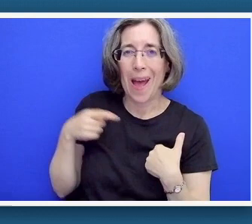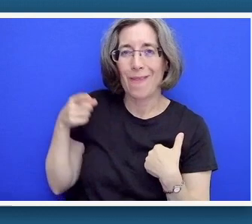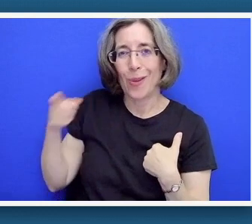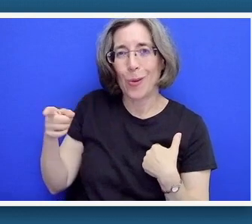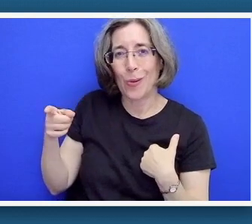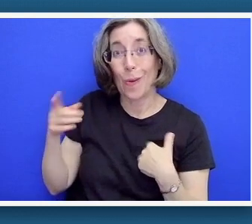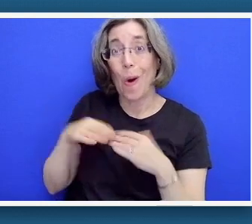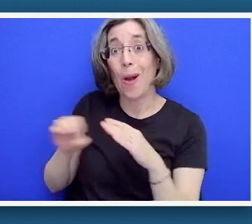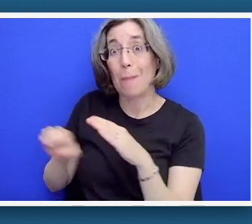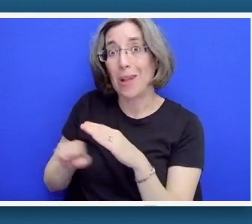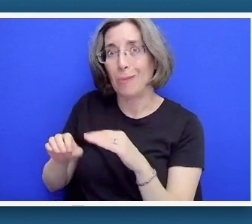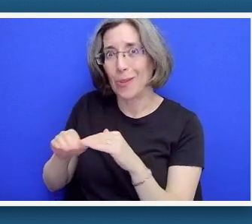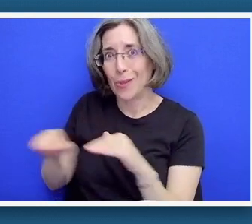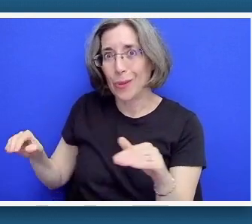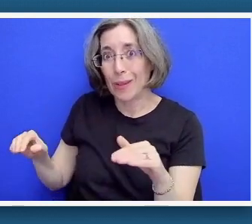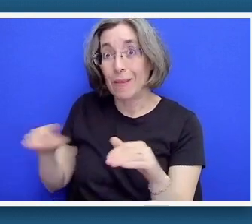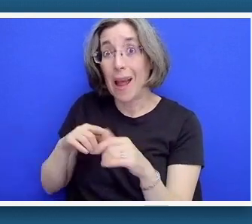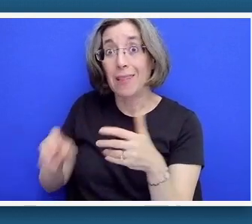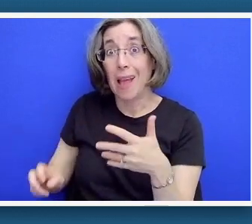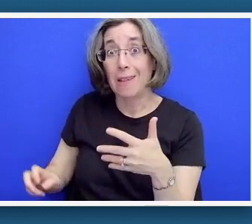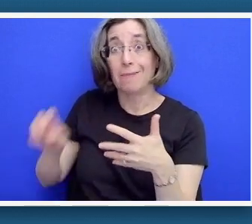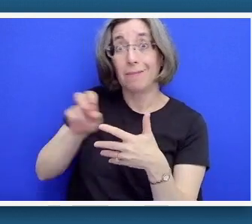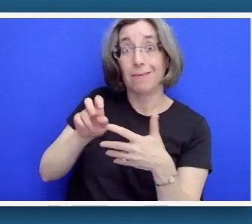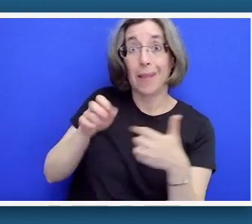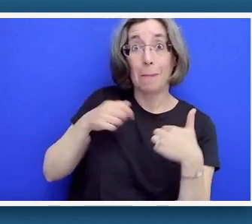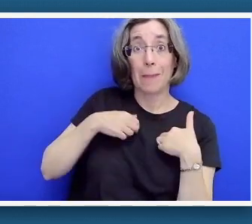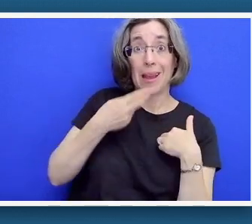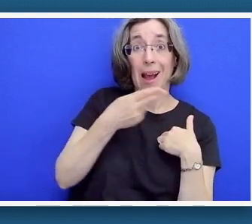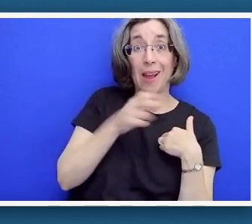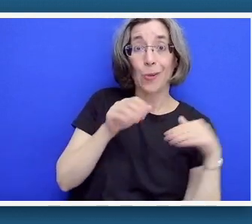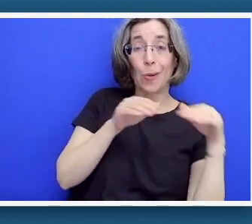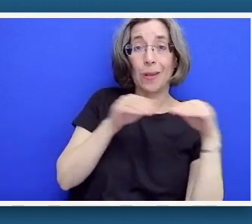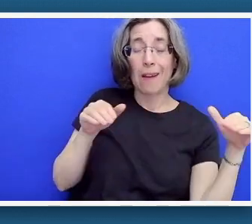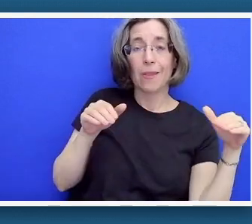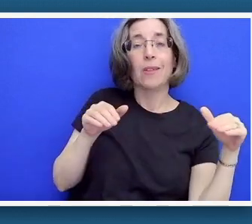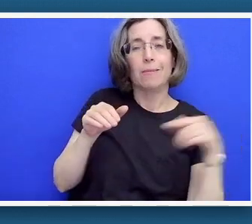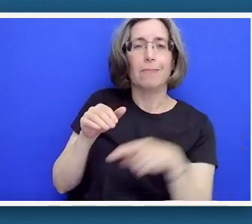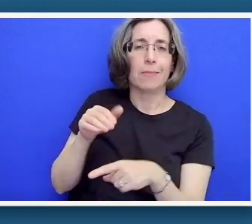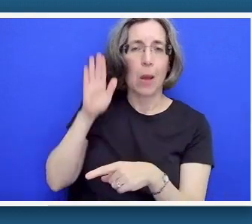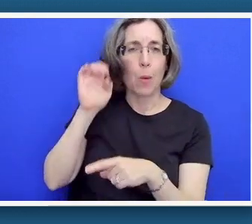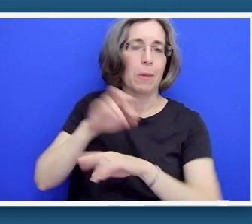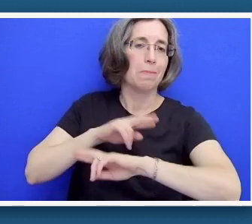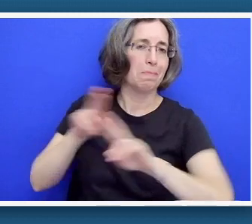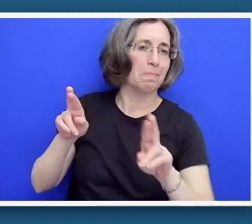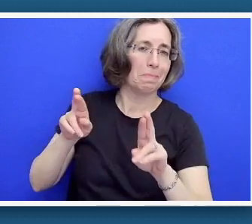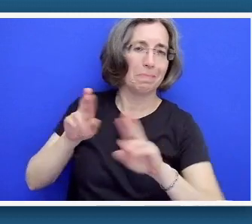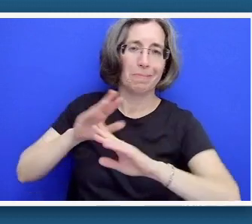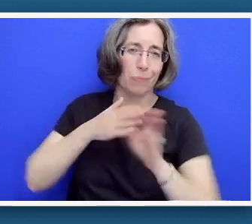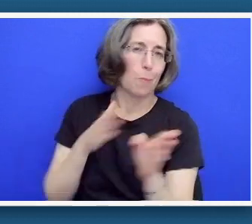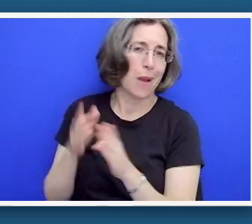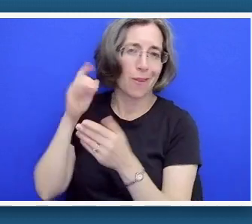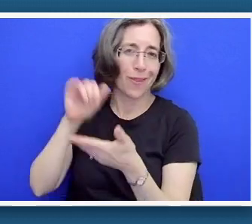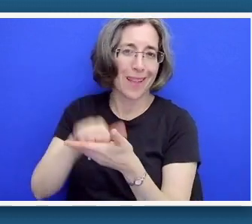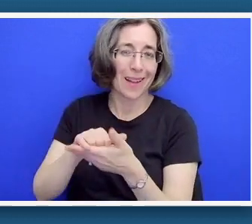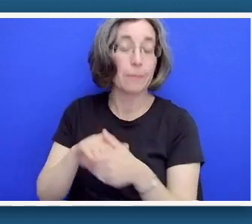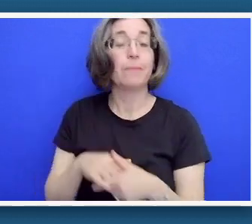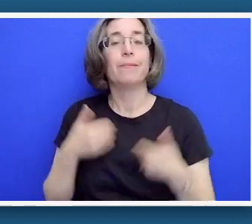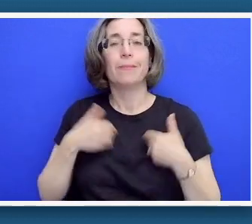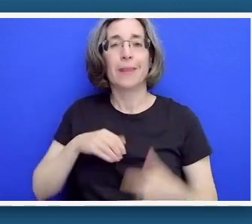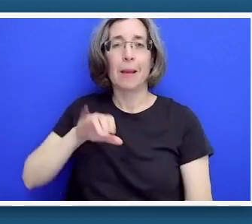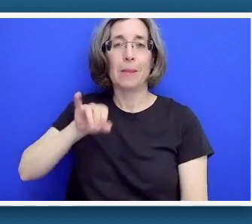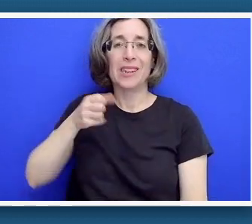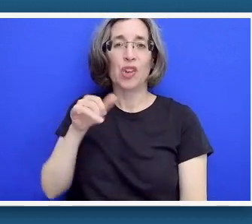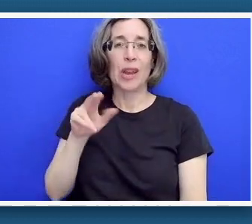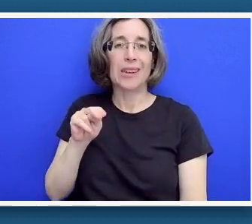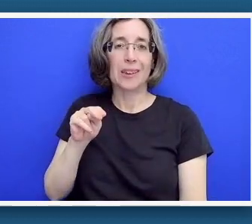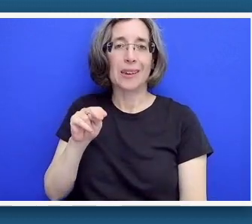level. And then when they come up to me in the high school, they're going to be even better for it. My name is Jason Smith. I'm coming to you